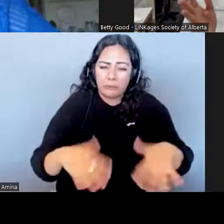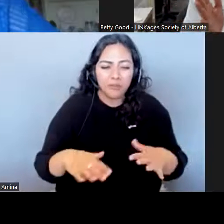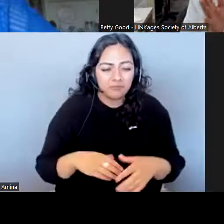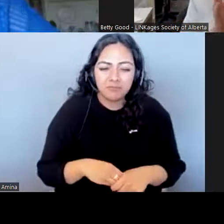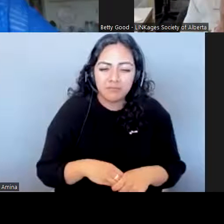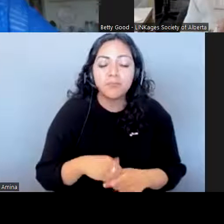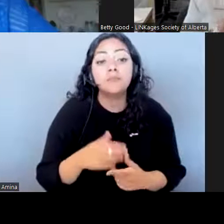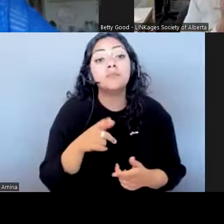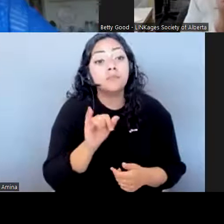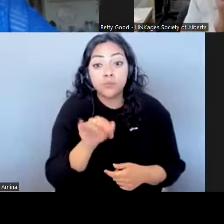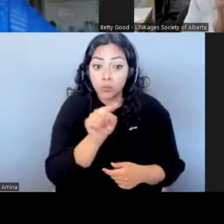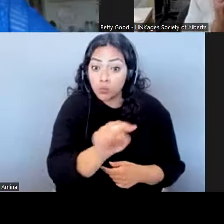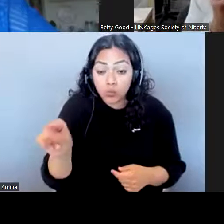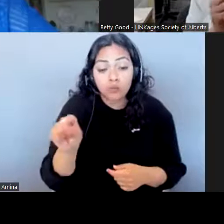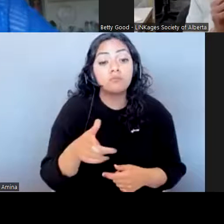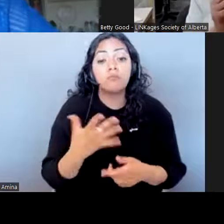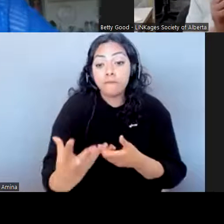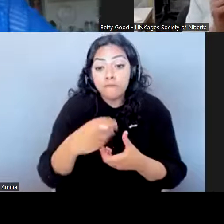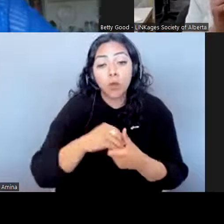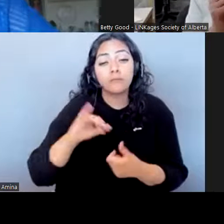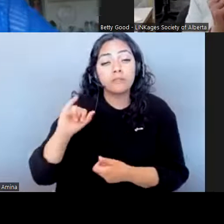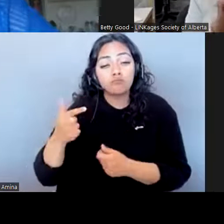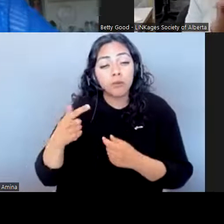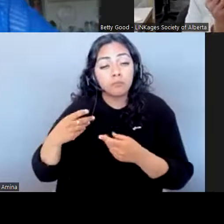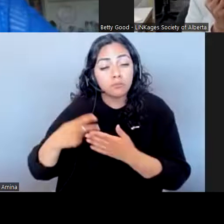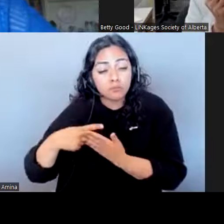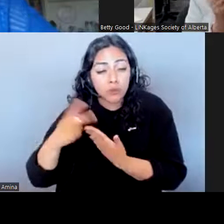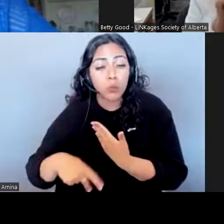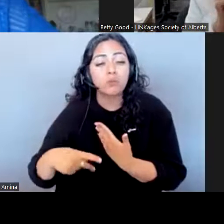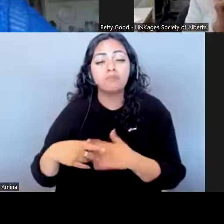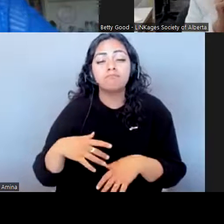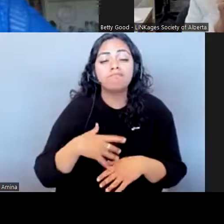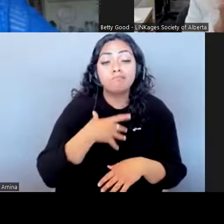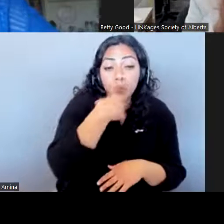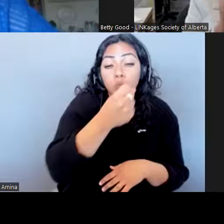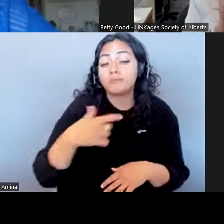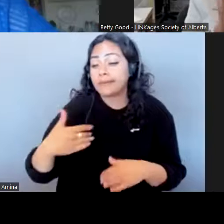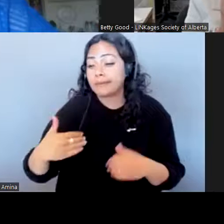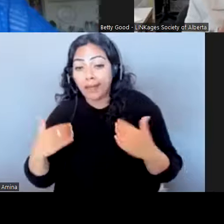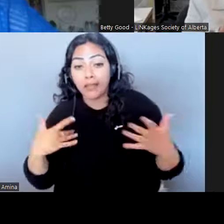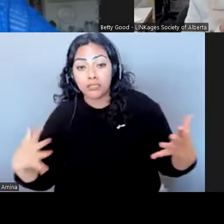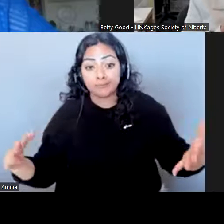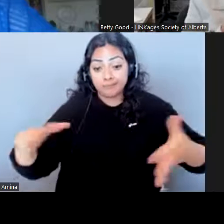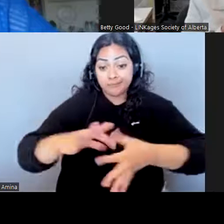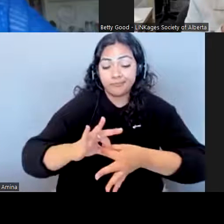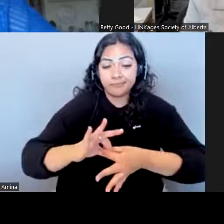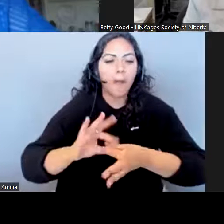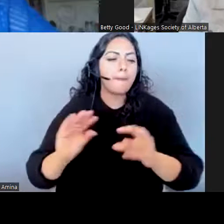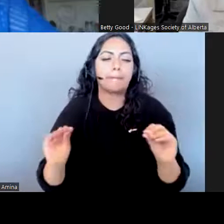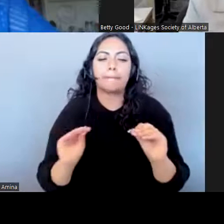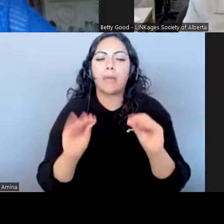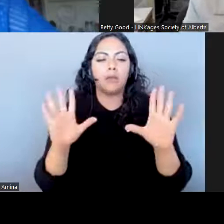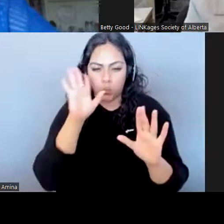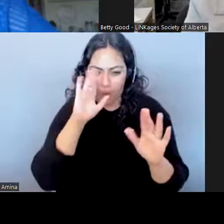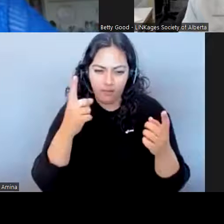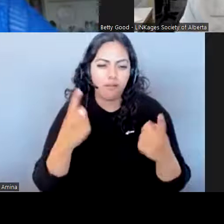you're involved in intergenerational programs where you are connecting older and younger, there will be magic.